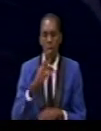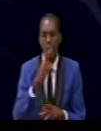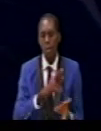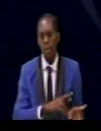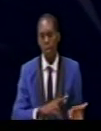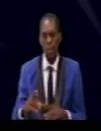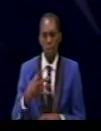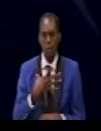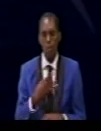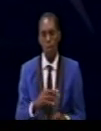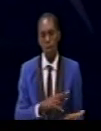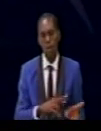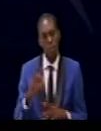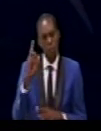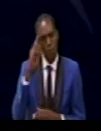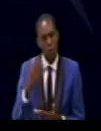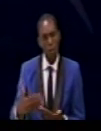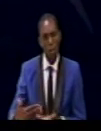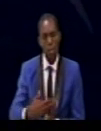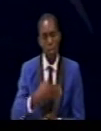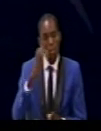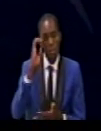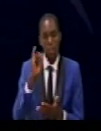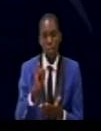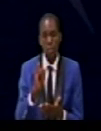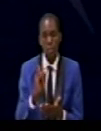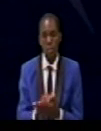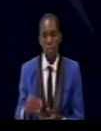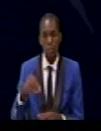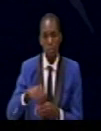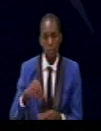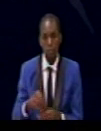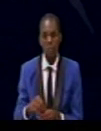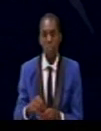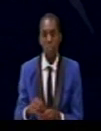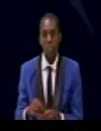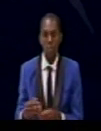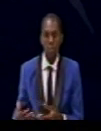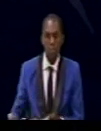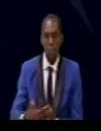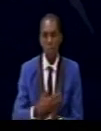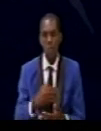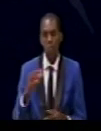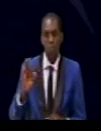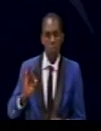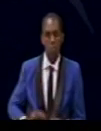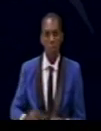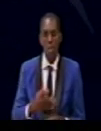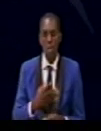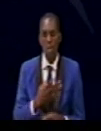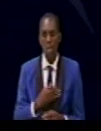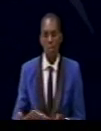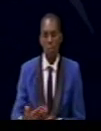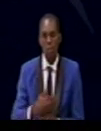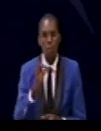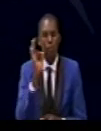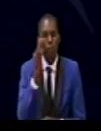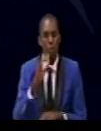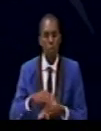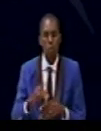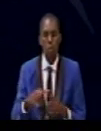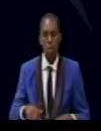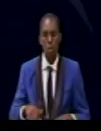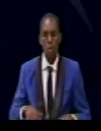And he that reapeth receiveth wages, and gathereth fruit unto life eternal, that both